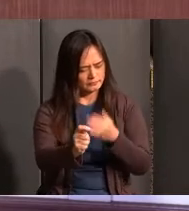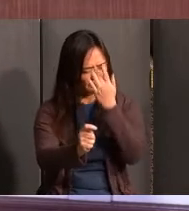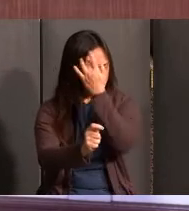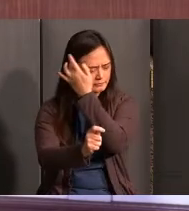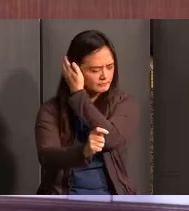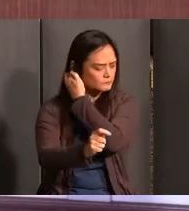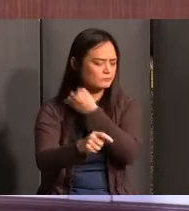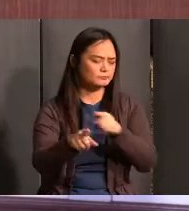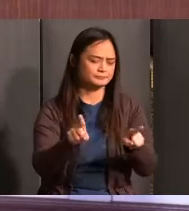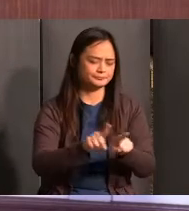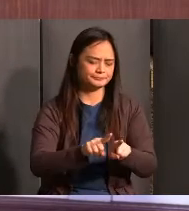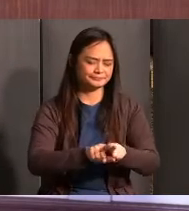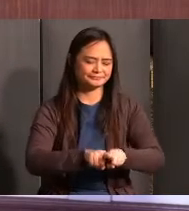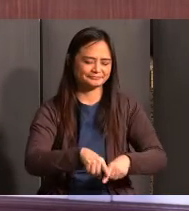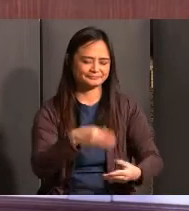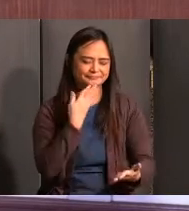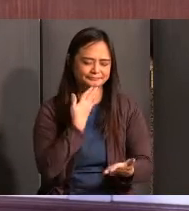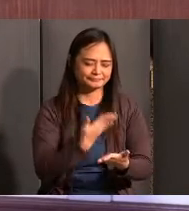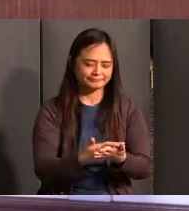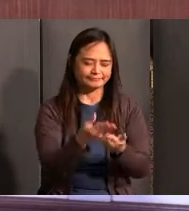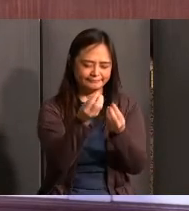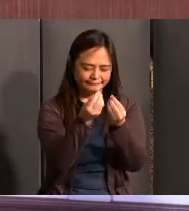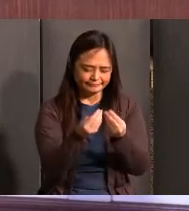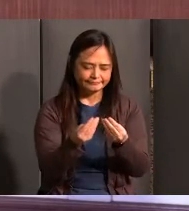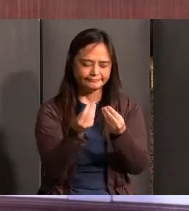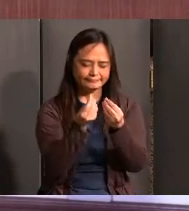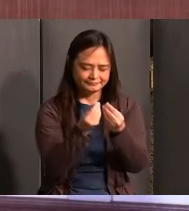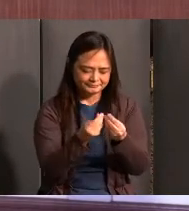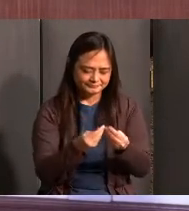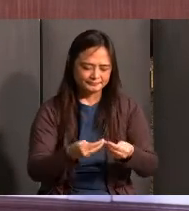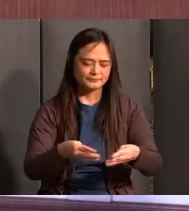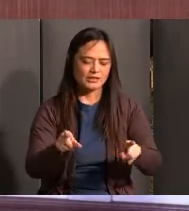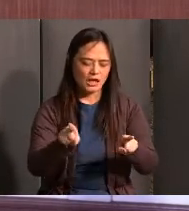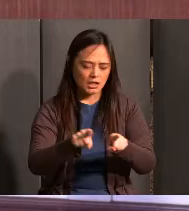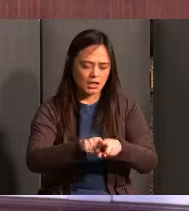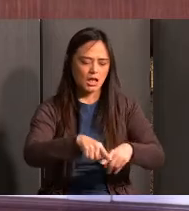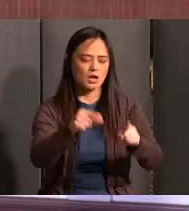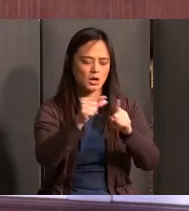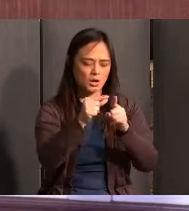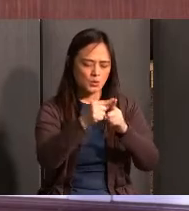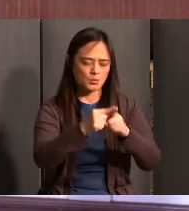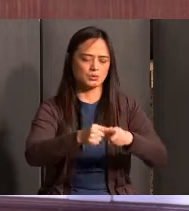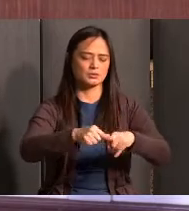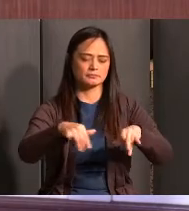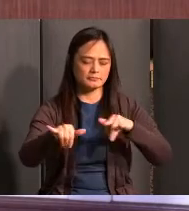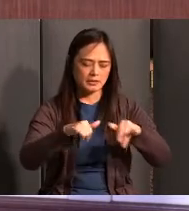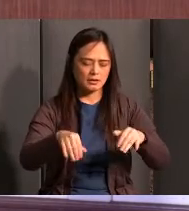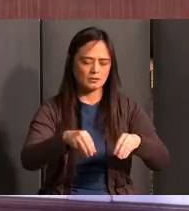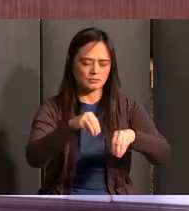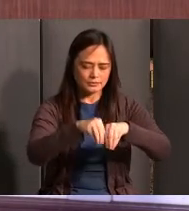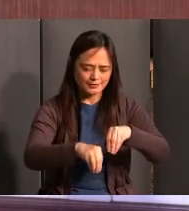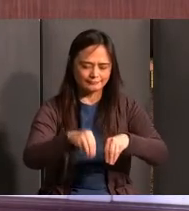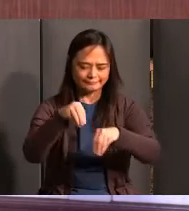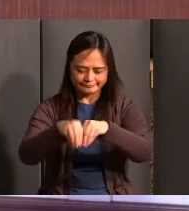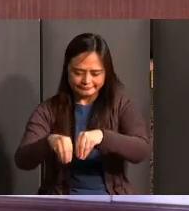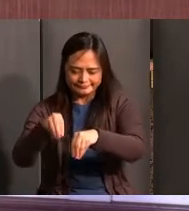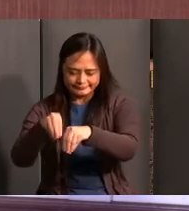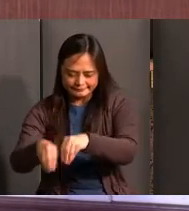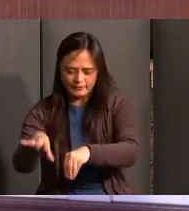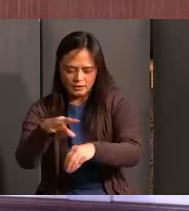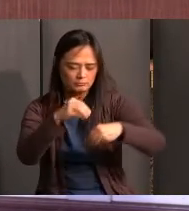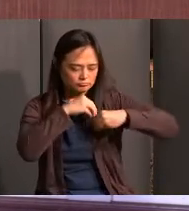good soil, dear God, na ang iyong salita ay parang binhi na may tatanim po sa aming kalooban at